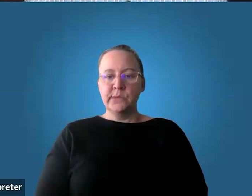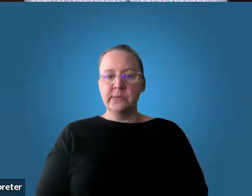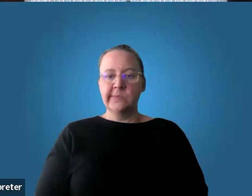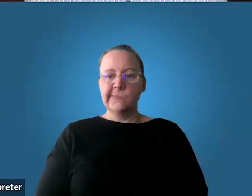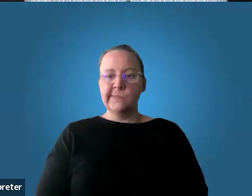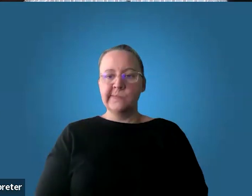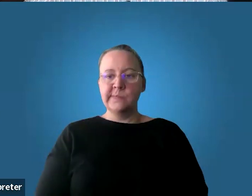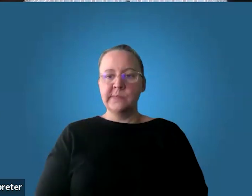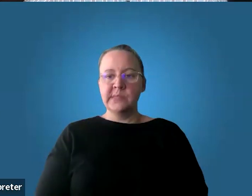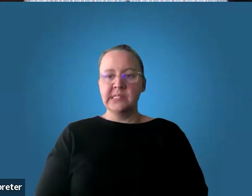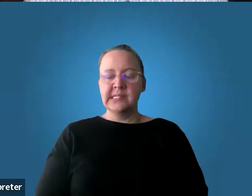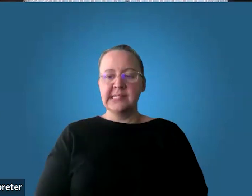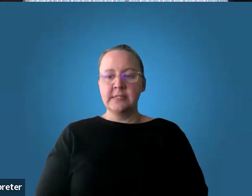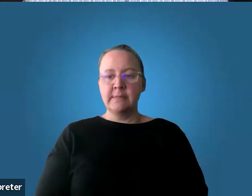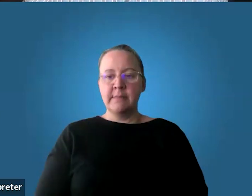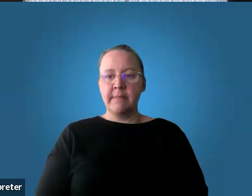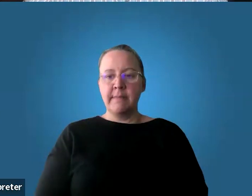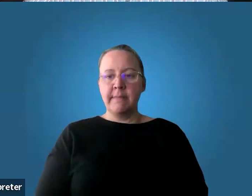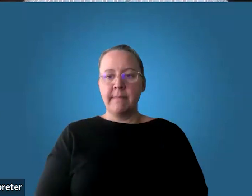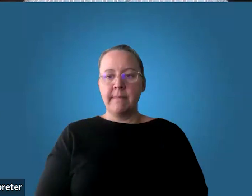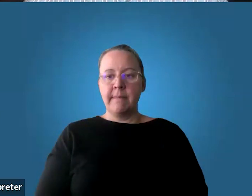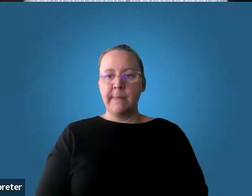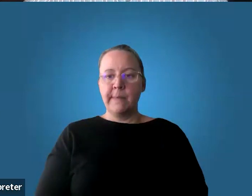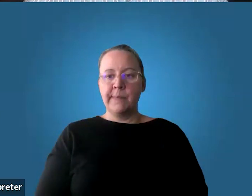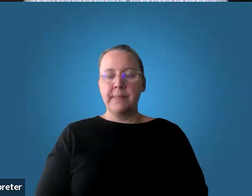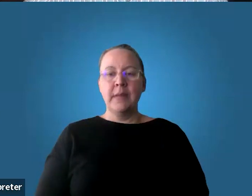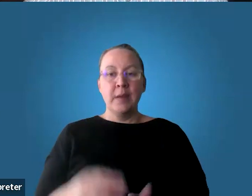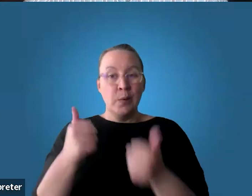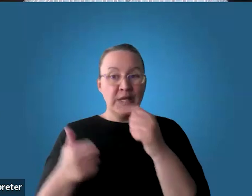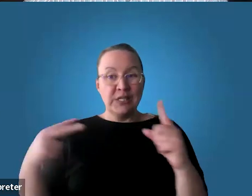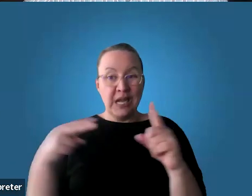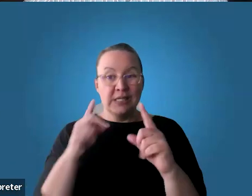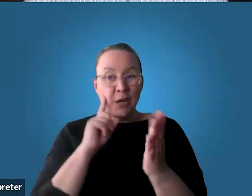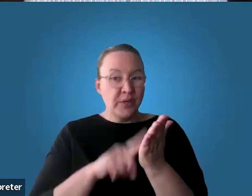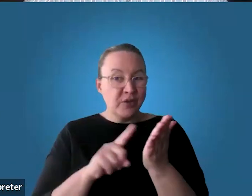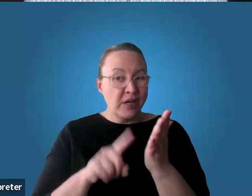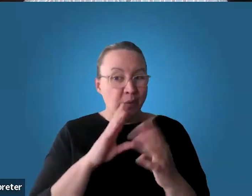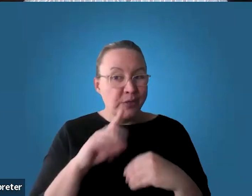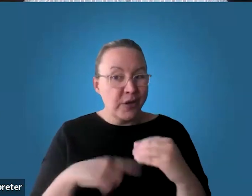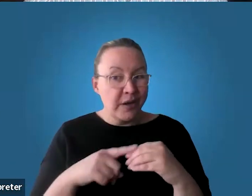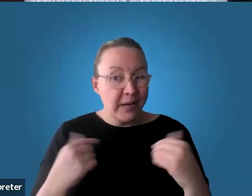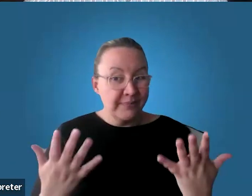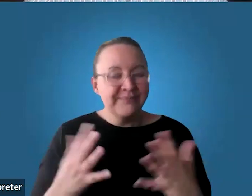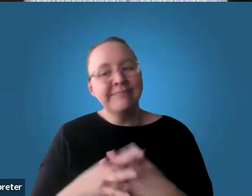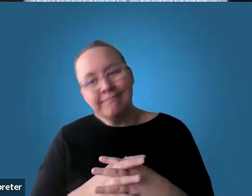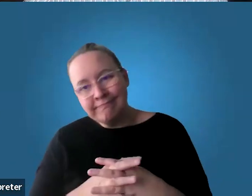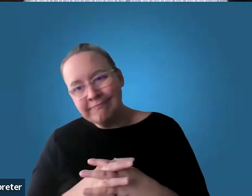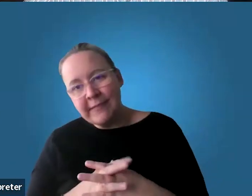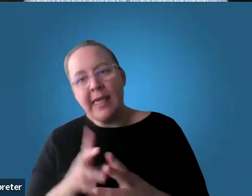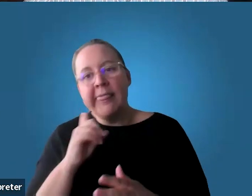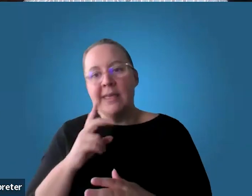Well, I mean, I think the one my question would go to like which aspect of tracking are we talking about? I mean, I think